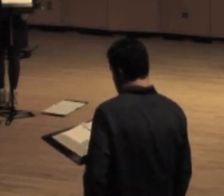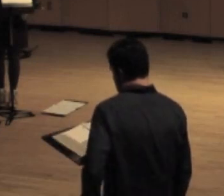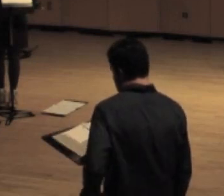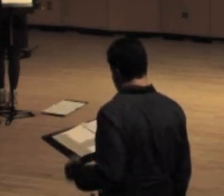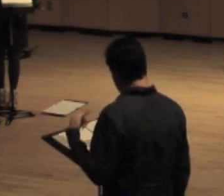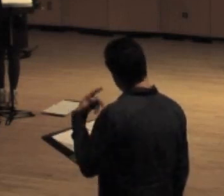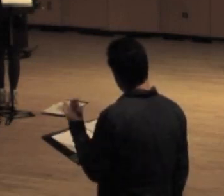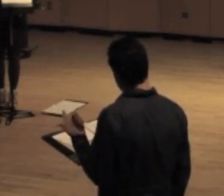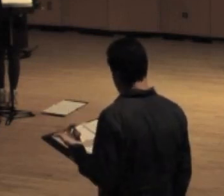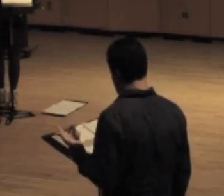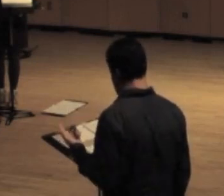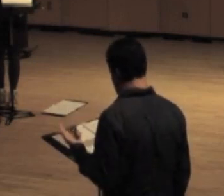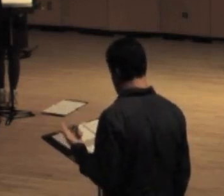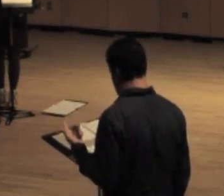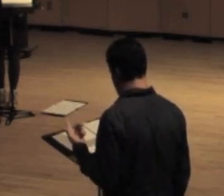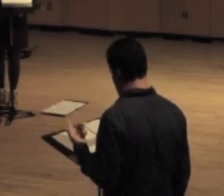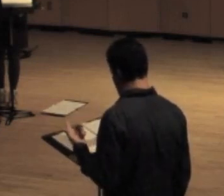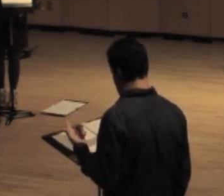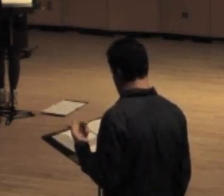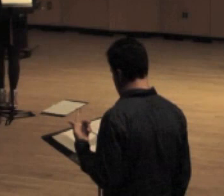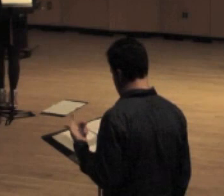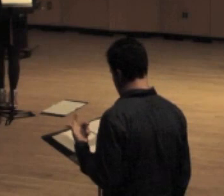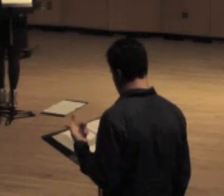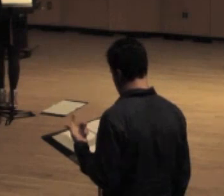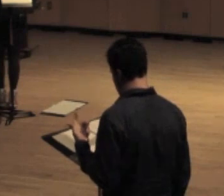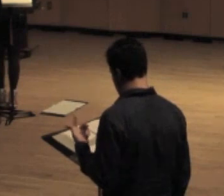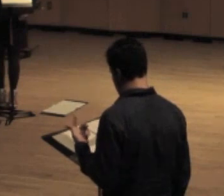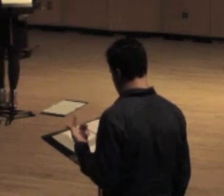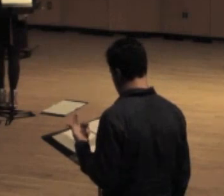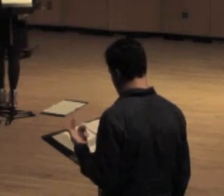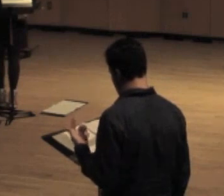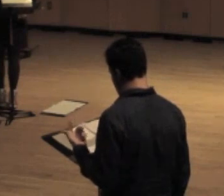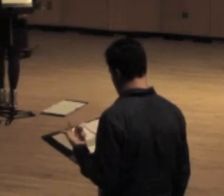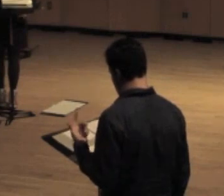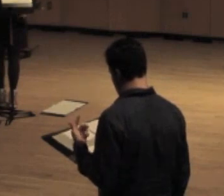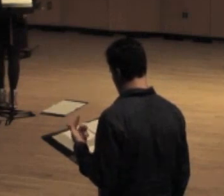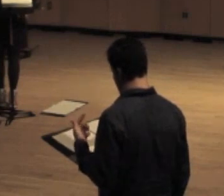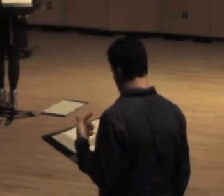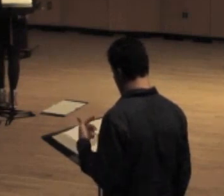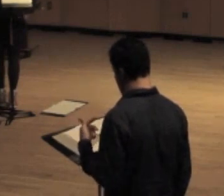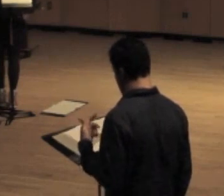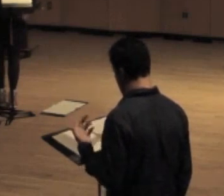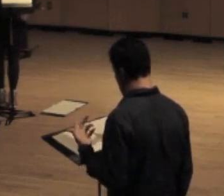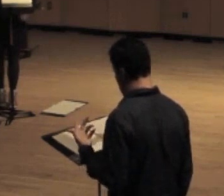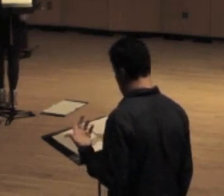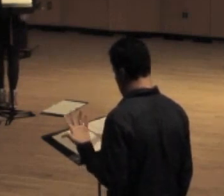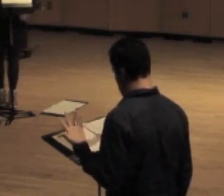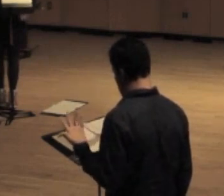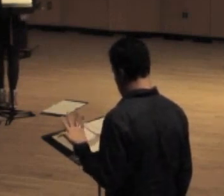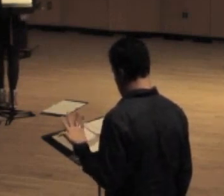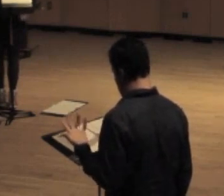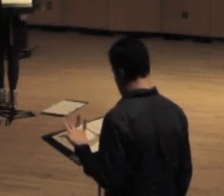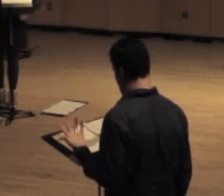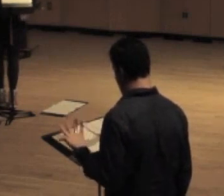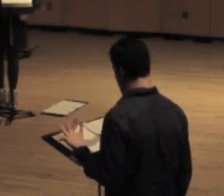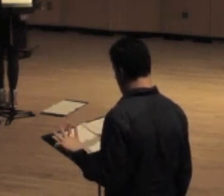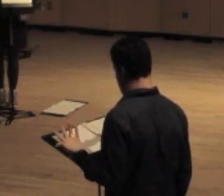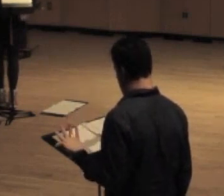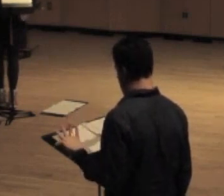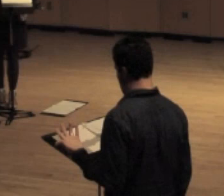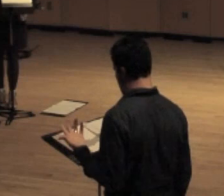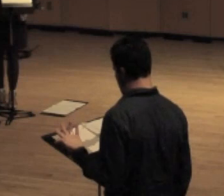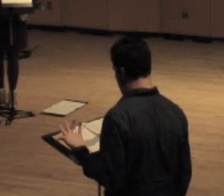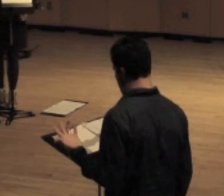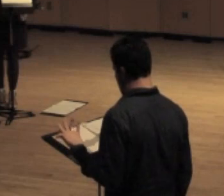yeah that car I saw I stood here looking for you wondering if you'd come home soon I mean who drove you